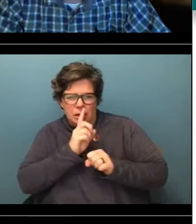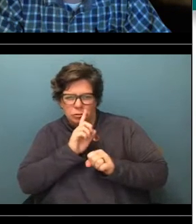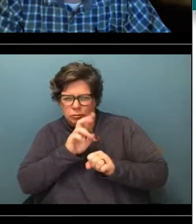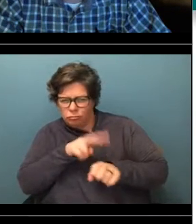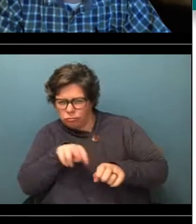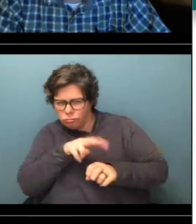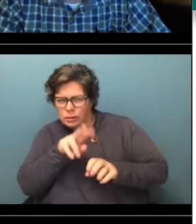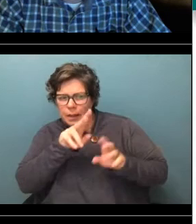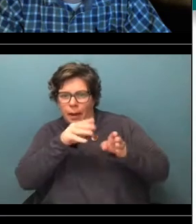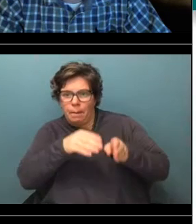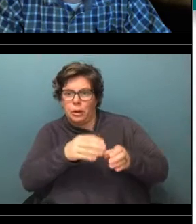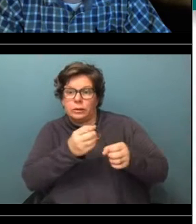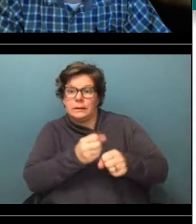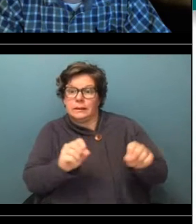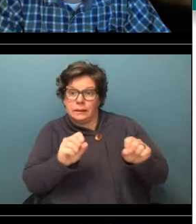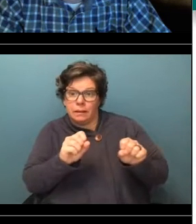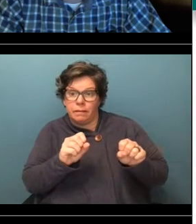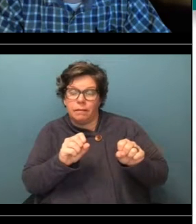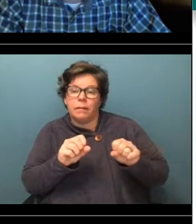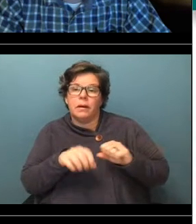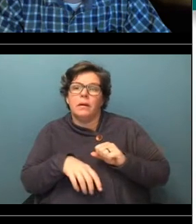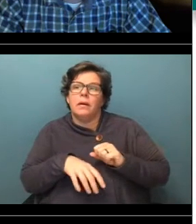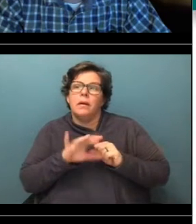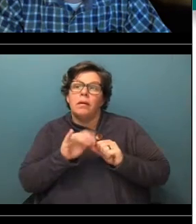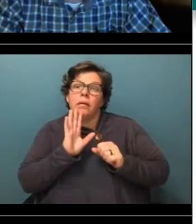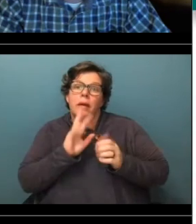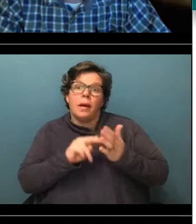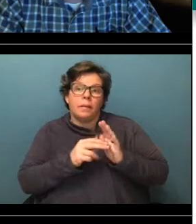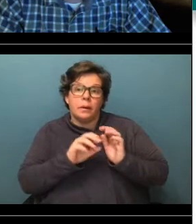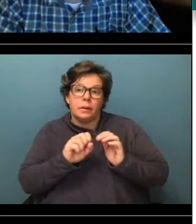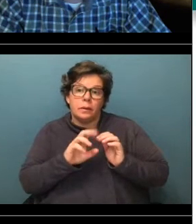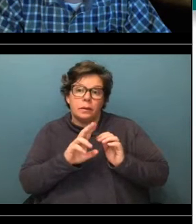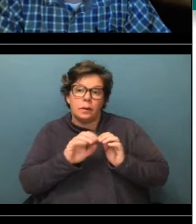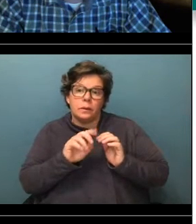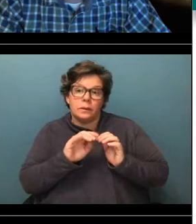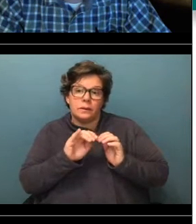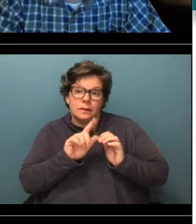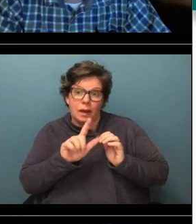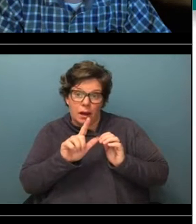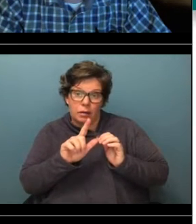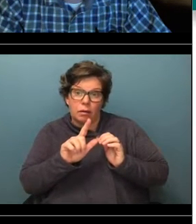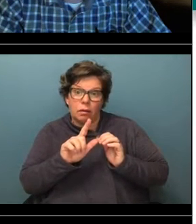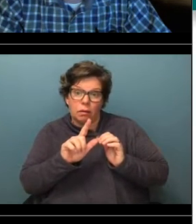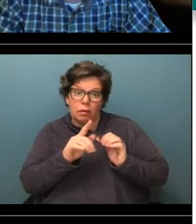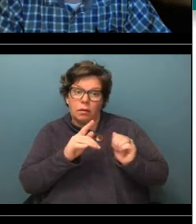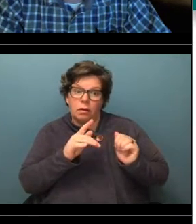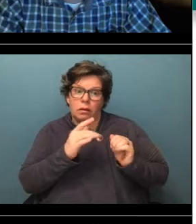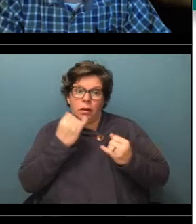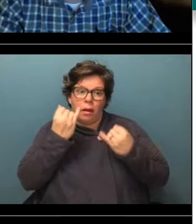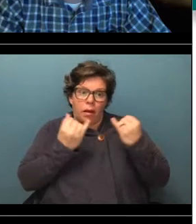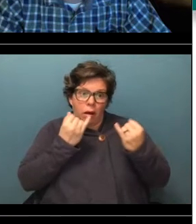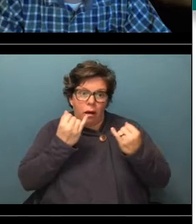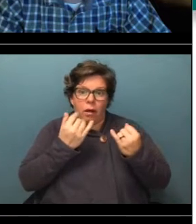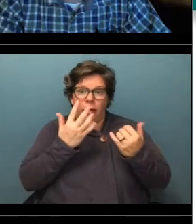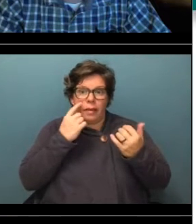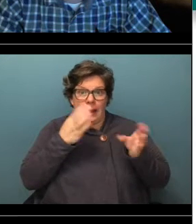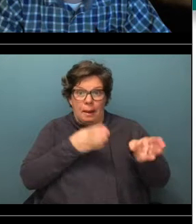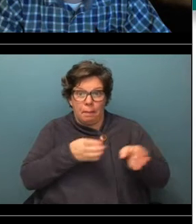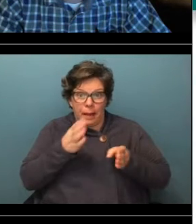person's safety. And that includes a suicidal assessment for suicidal ideation. It